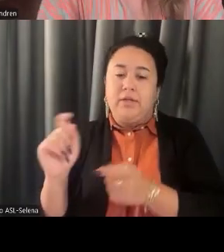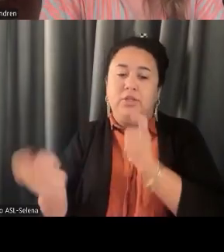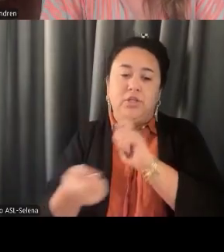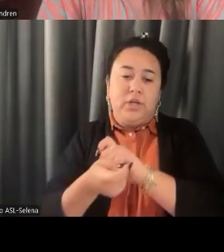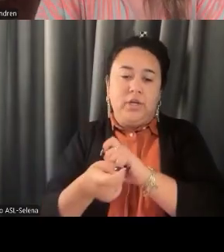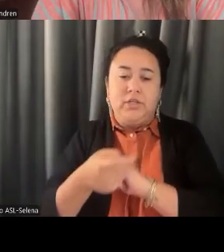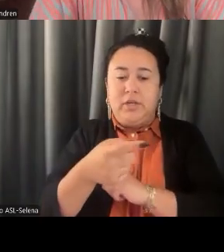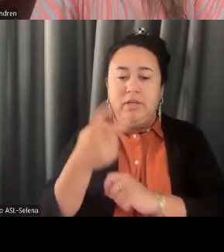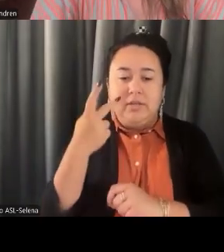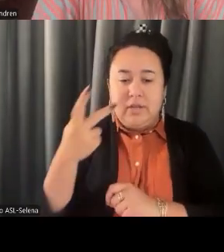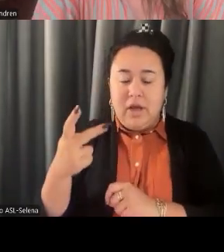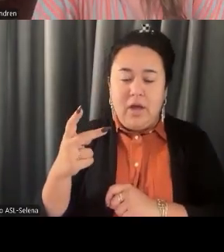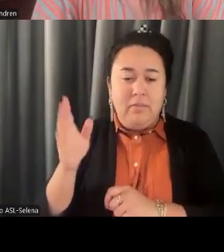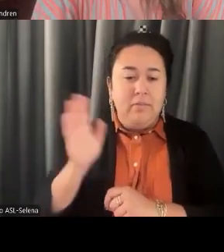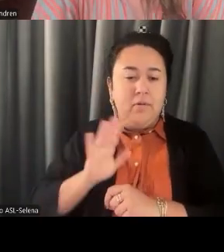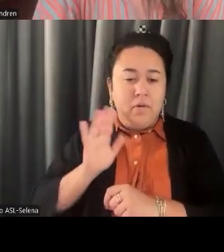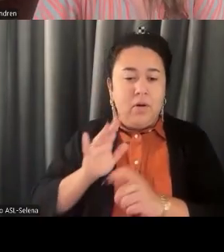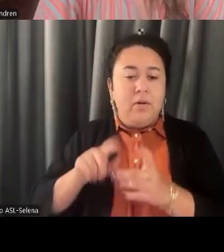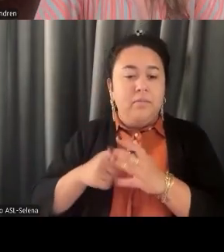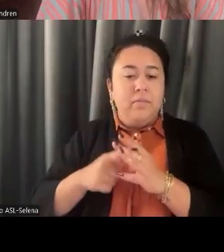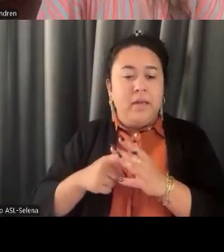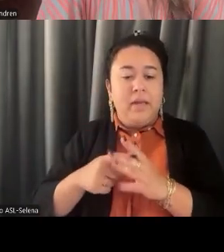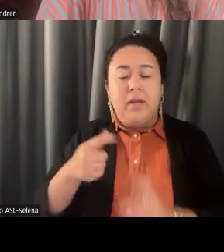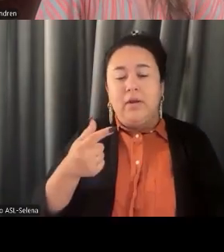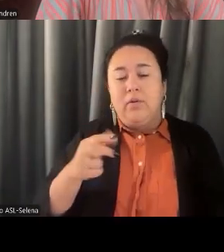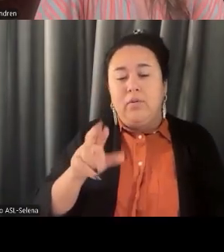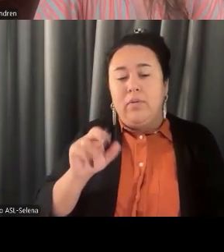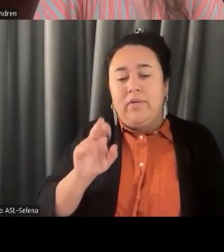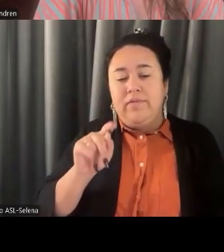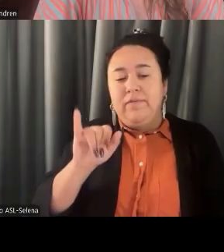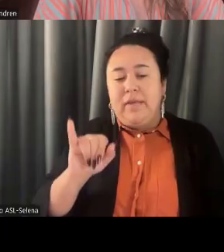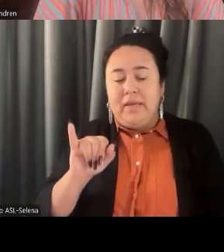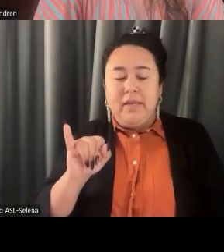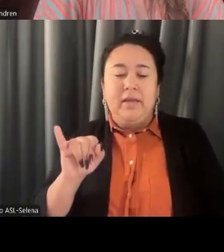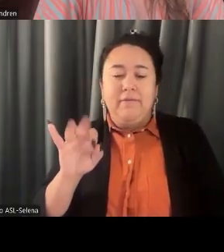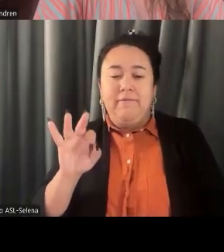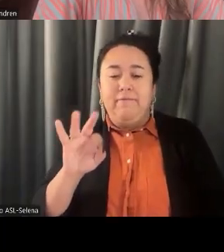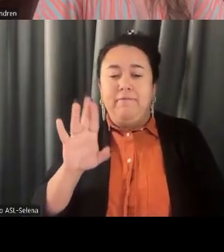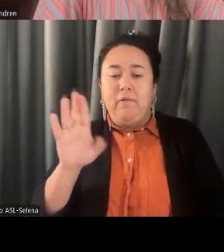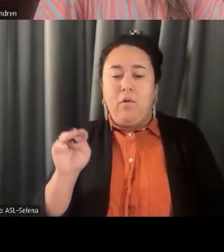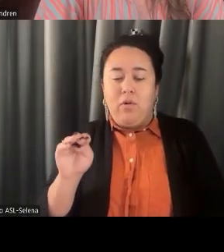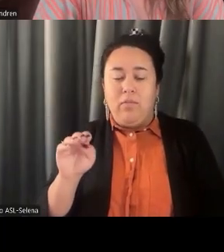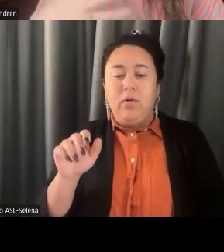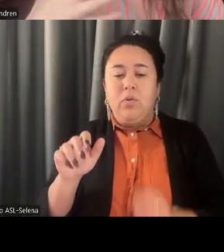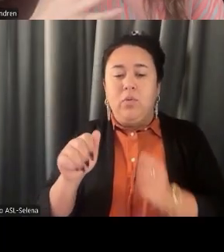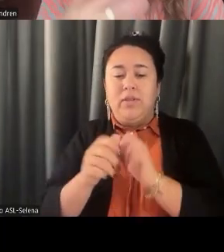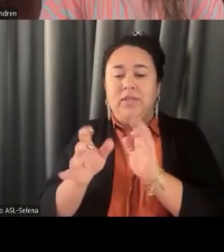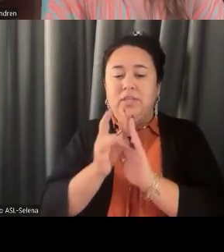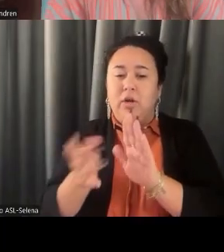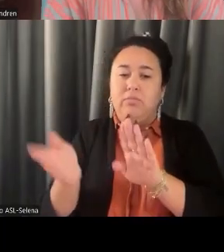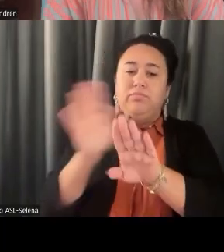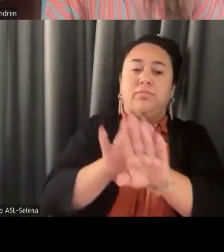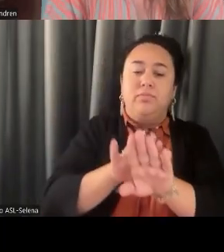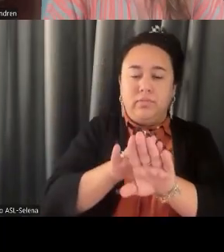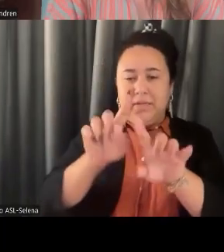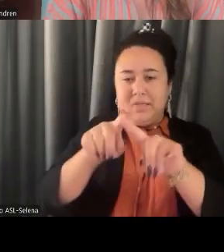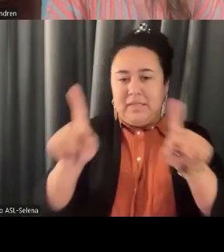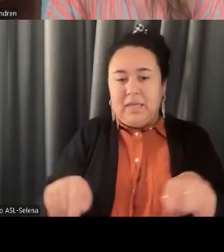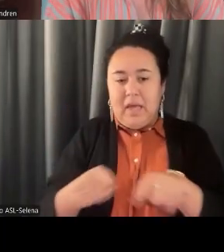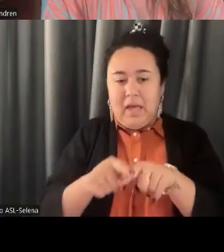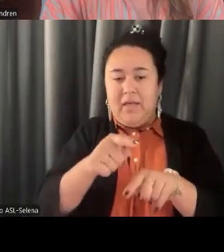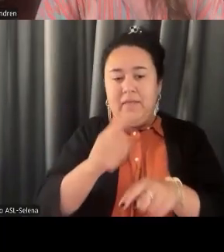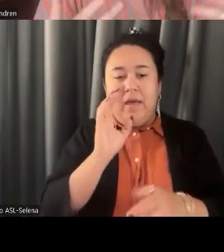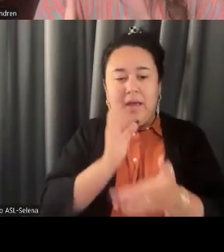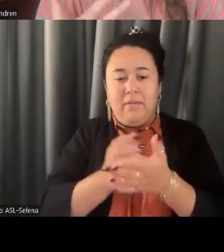early kind of graffiti forms, like messing around with stickers, where there's a sticker kind of superimposed on a sign. And then it became this image that